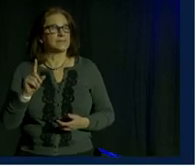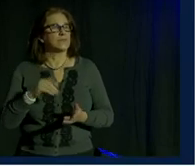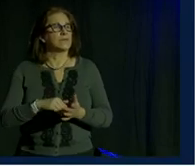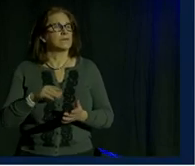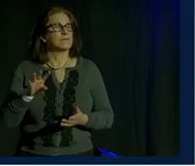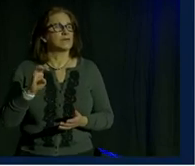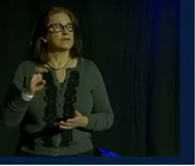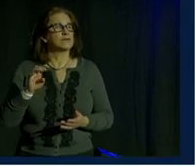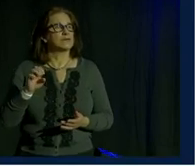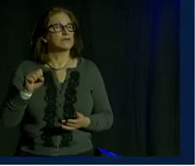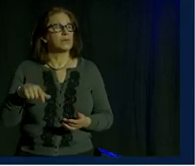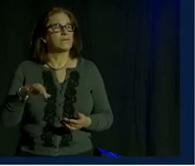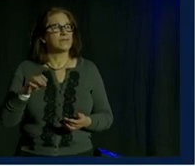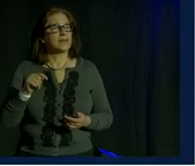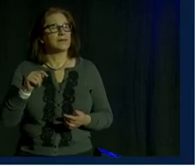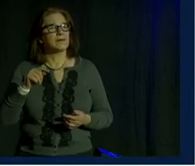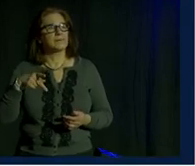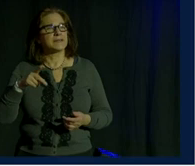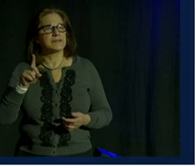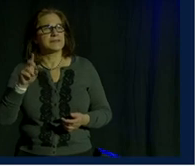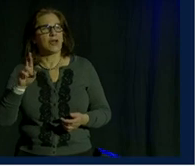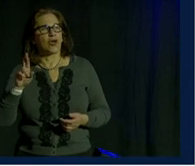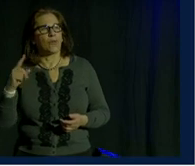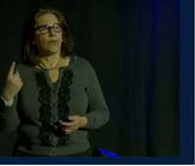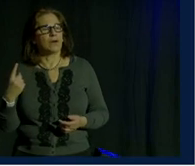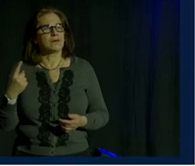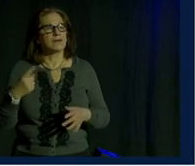Market and the NOMA Metro stop.